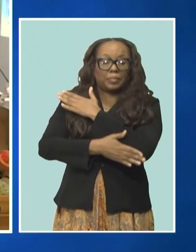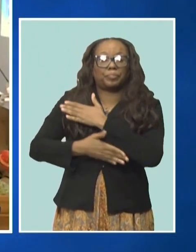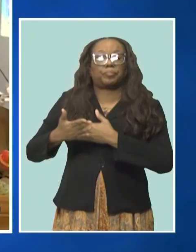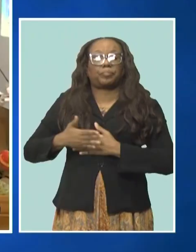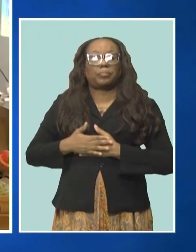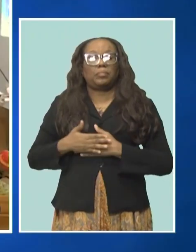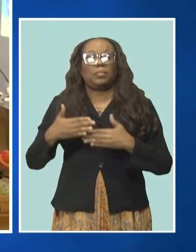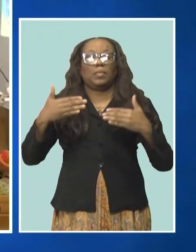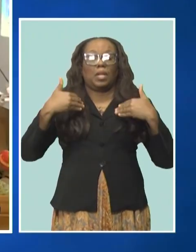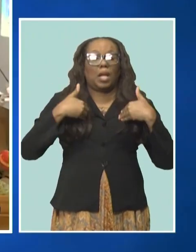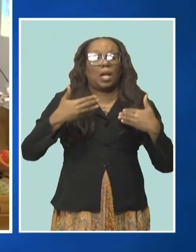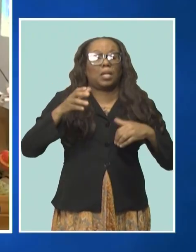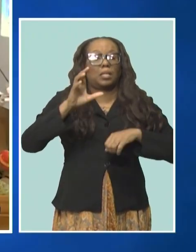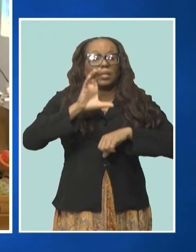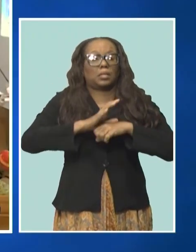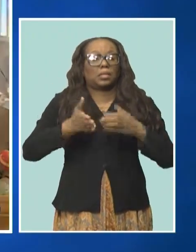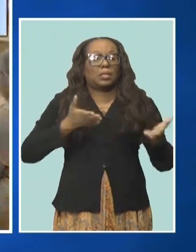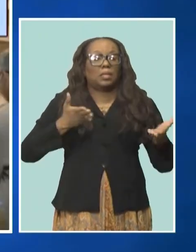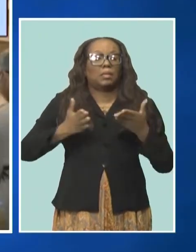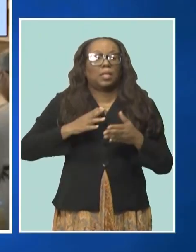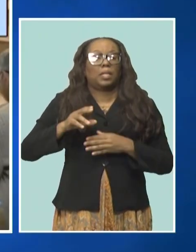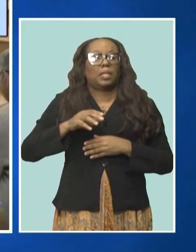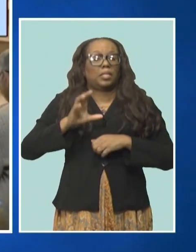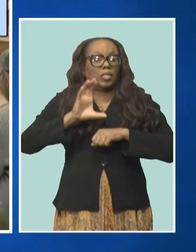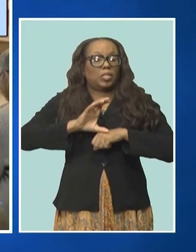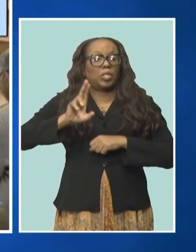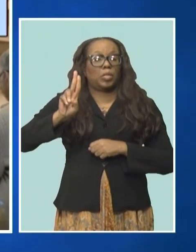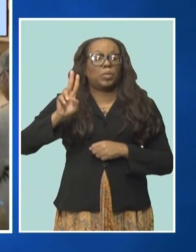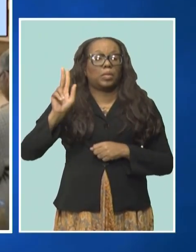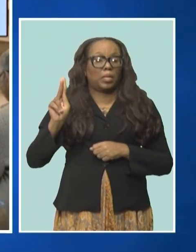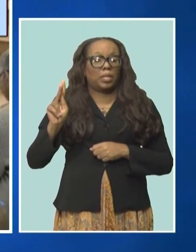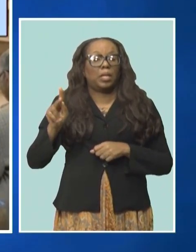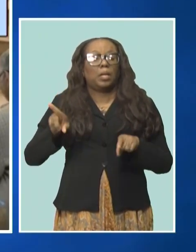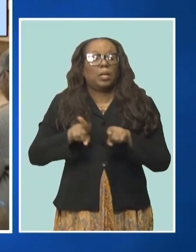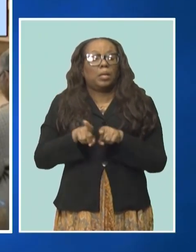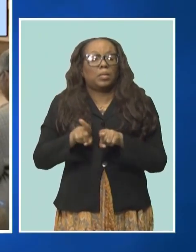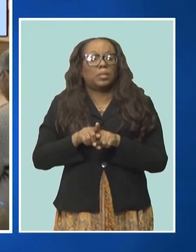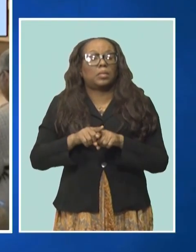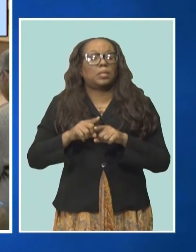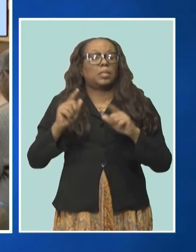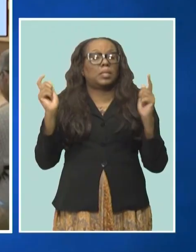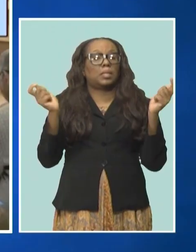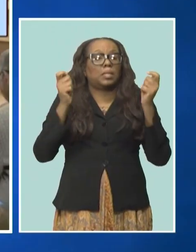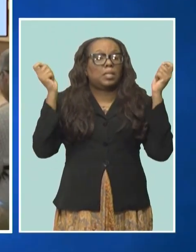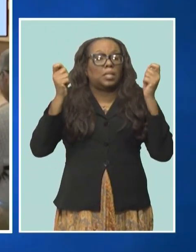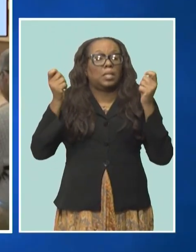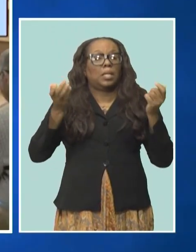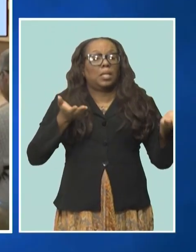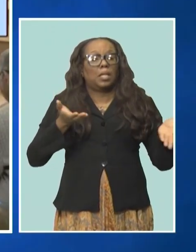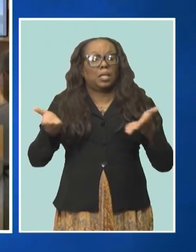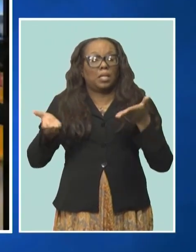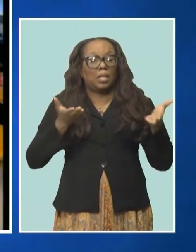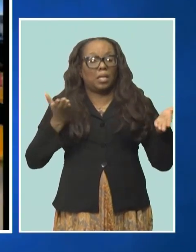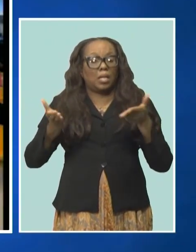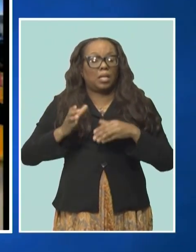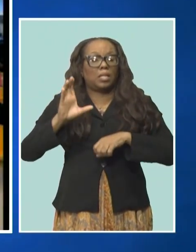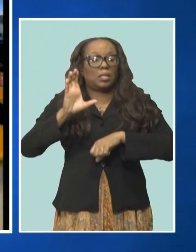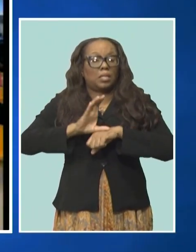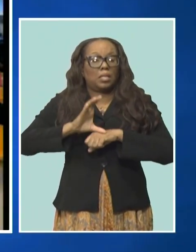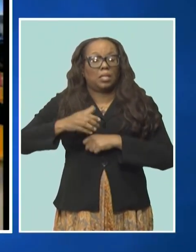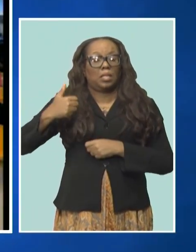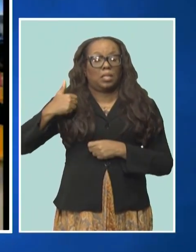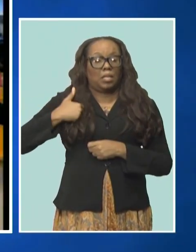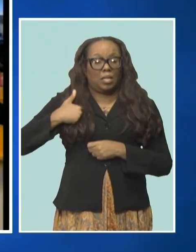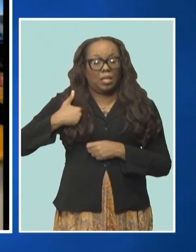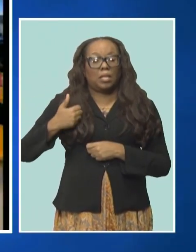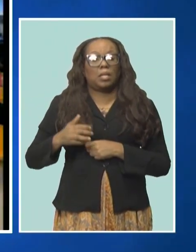of remembrance at the St. George Tilhurst Church in the UK and a service of celebration and remembrance at the Church of the Nativity